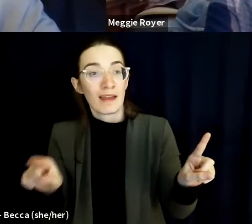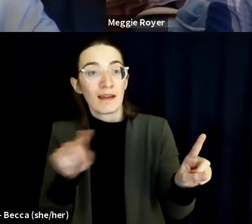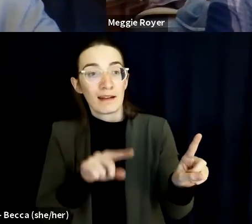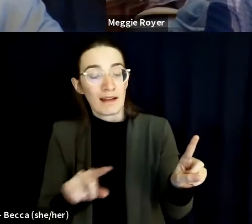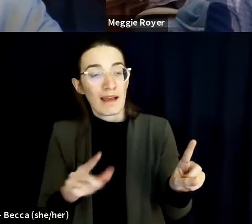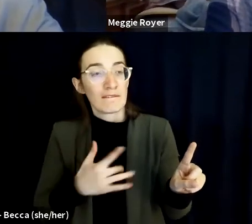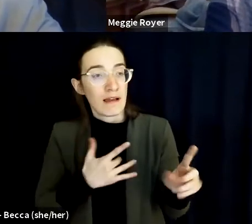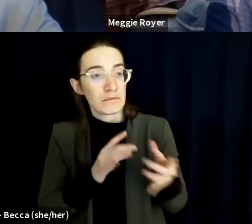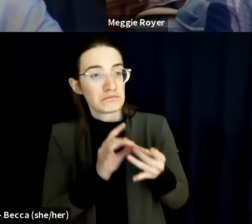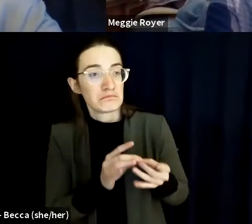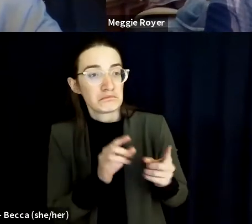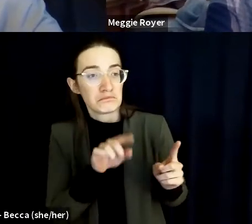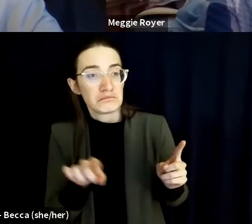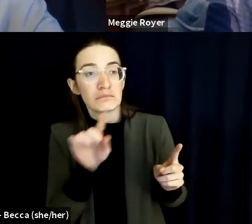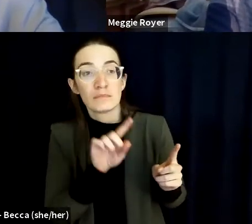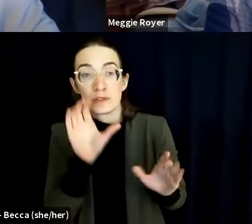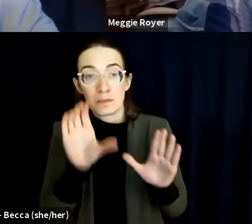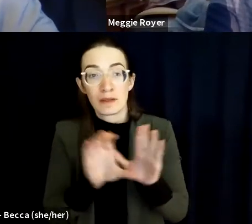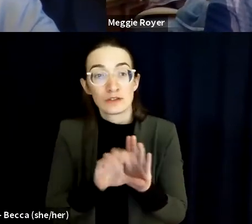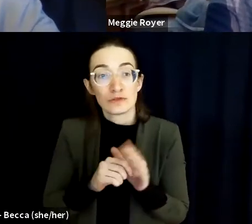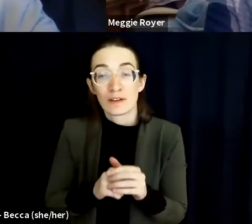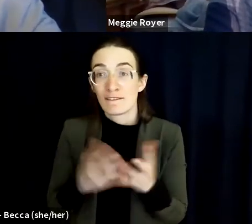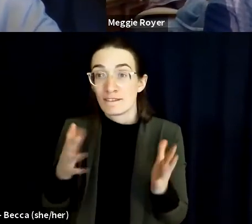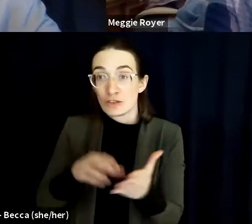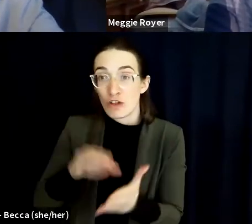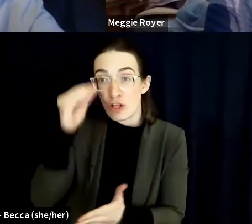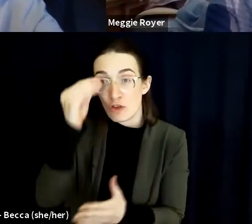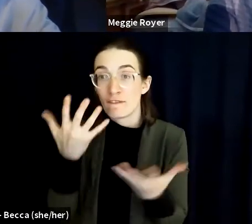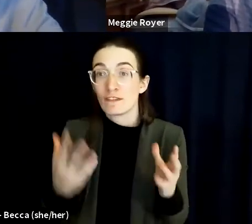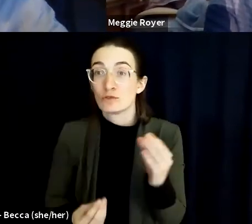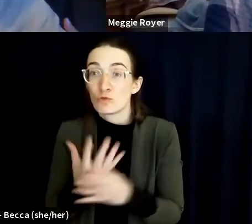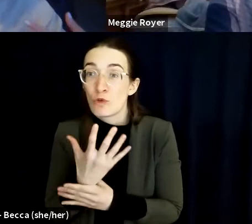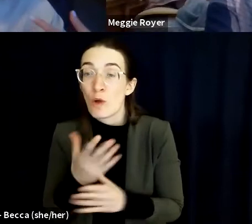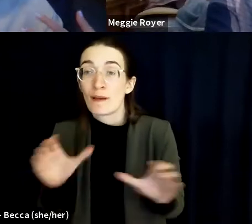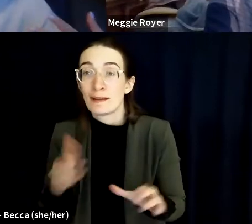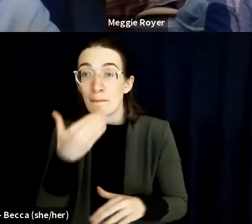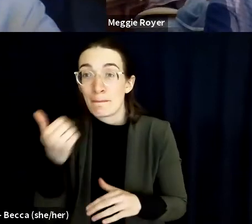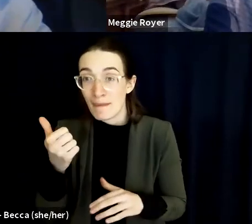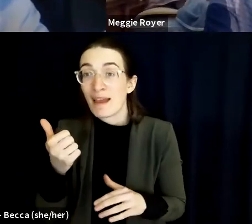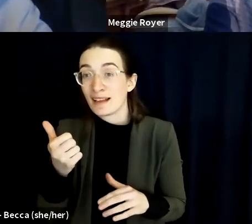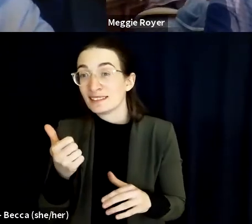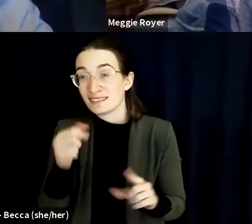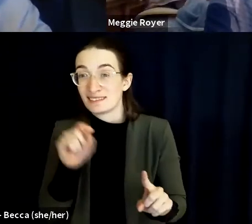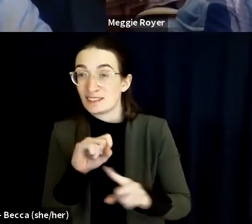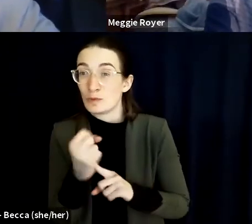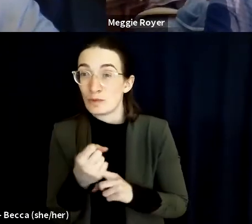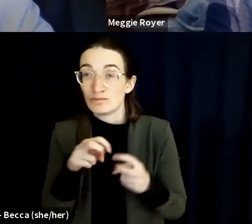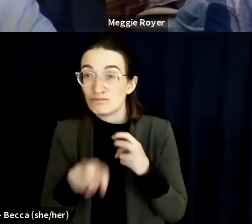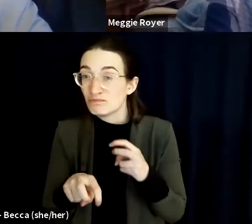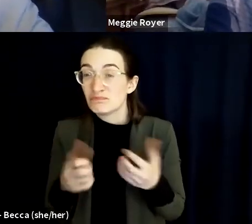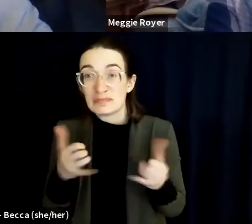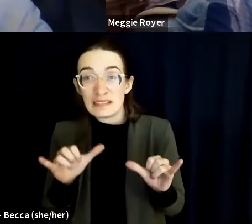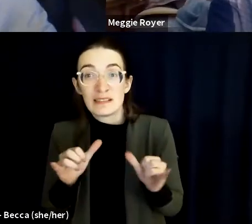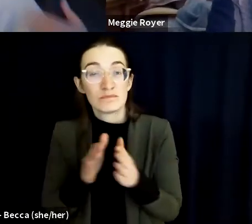this of, I did some learning, did some growing. I feel like I did my best given the circumstances. I did try new things, whether that